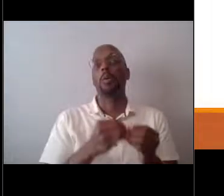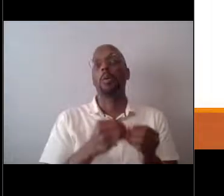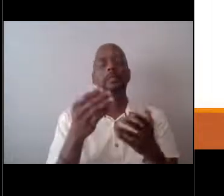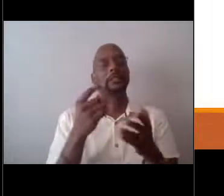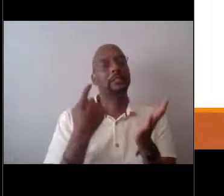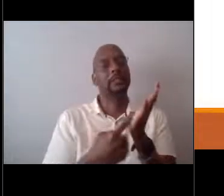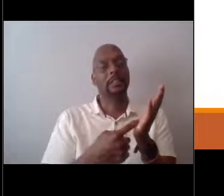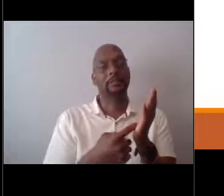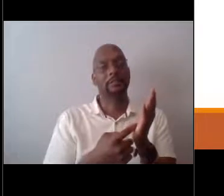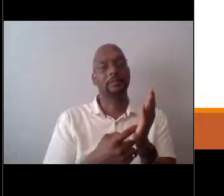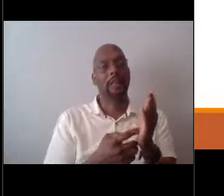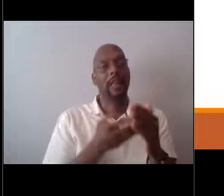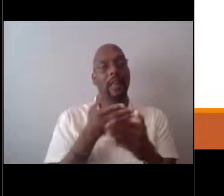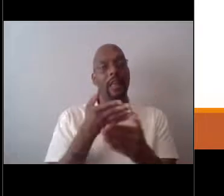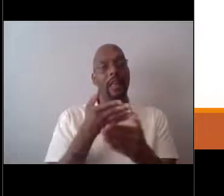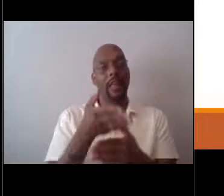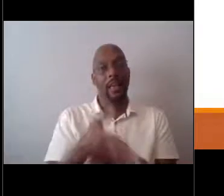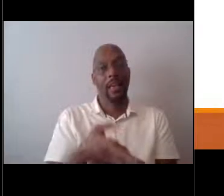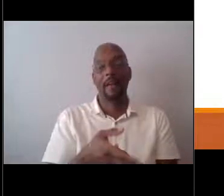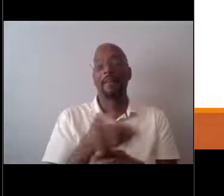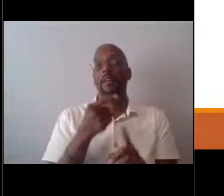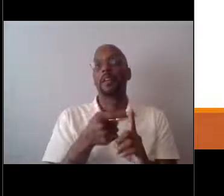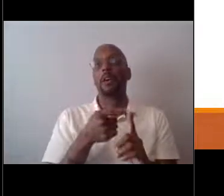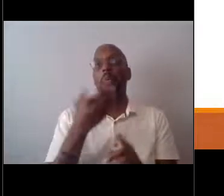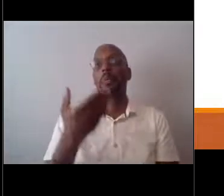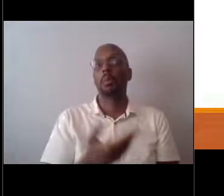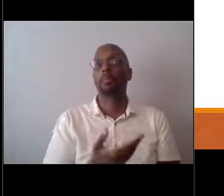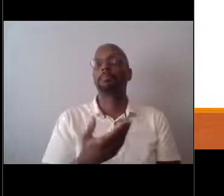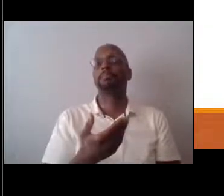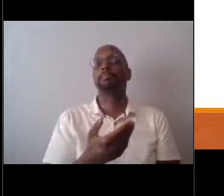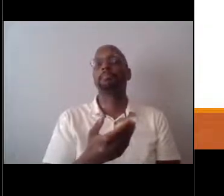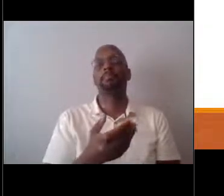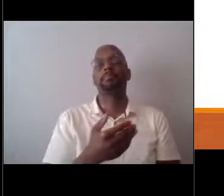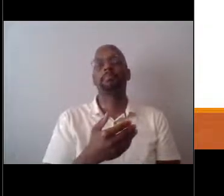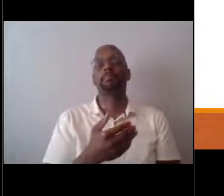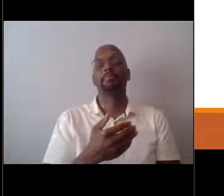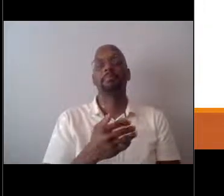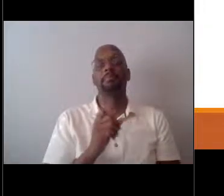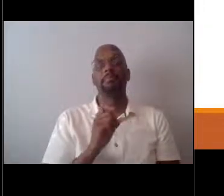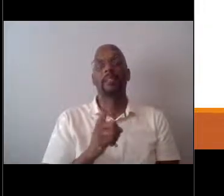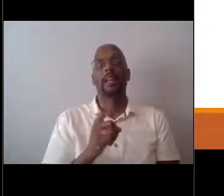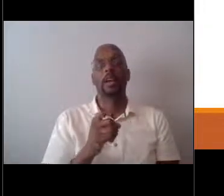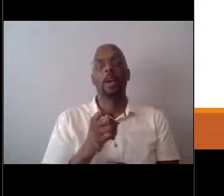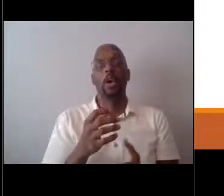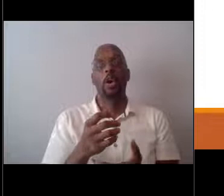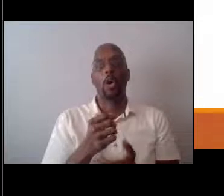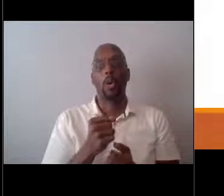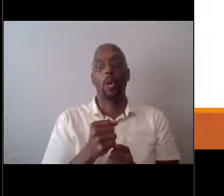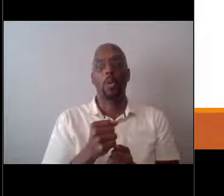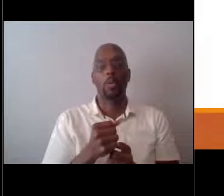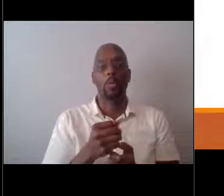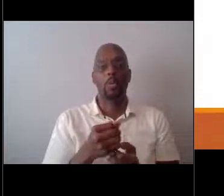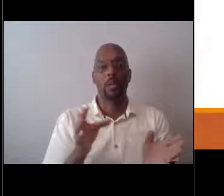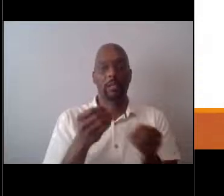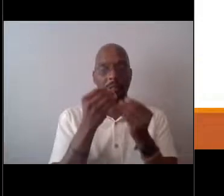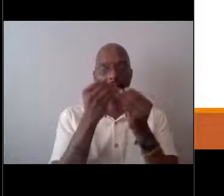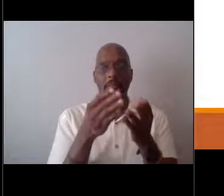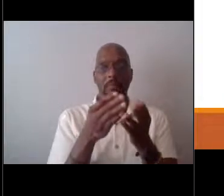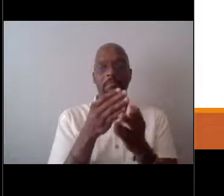following that, we are intending to host a series of stakeholder listening sessions to, again, gather robust and